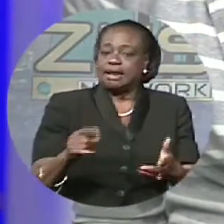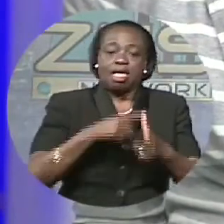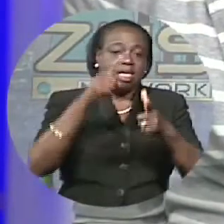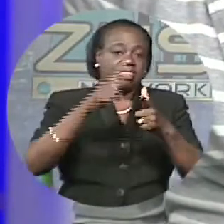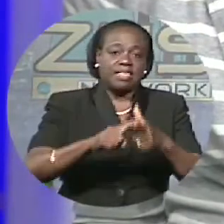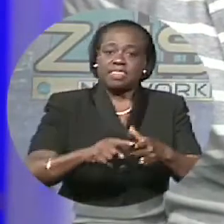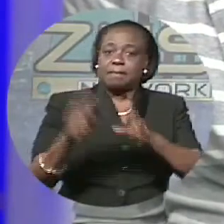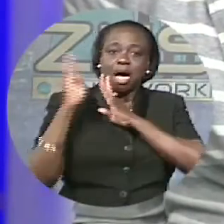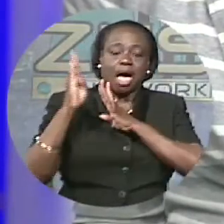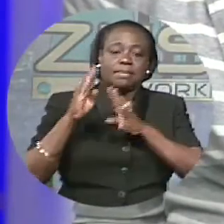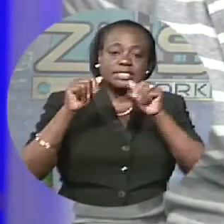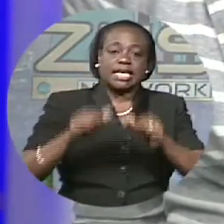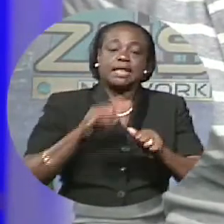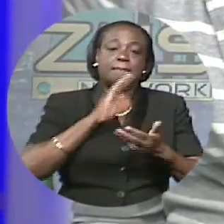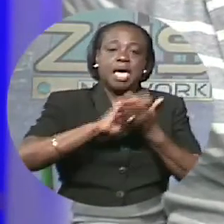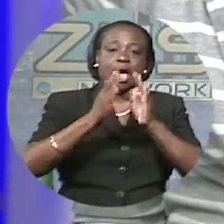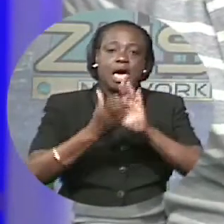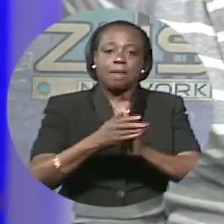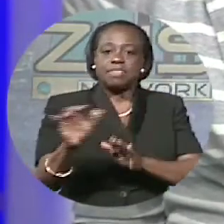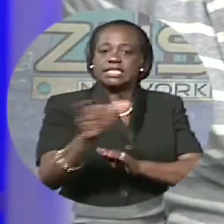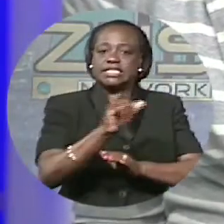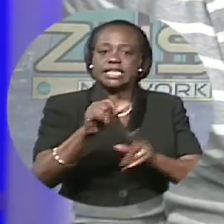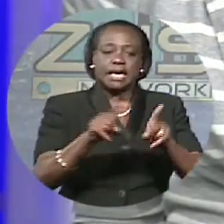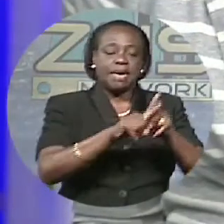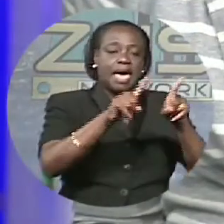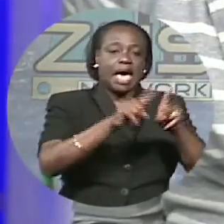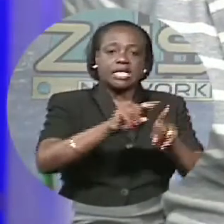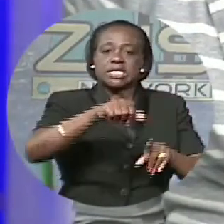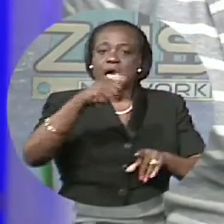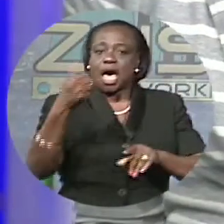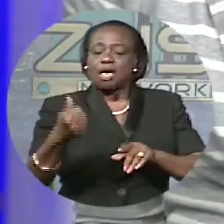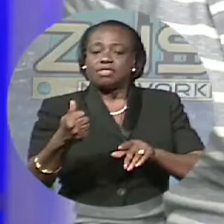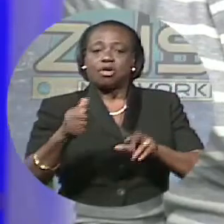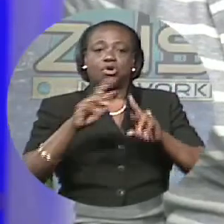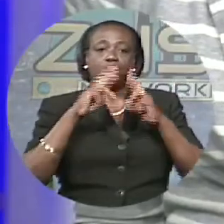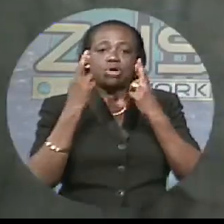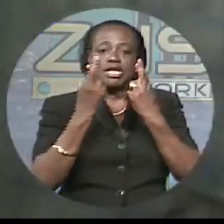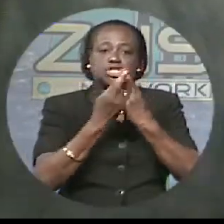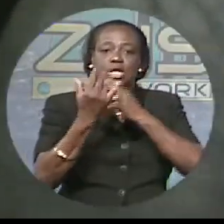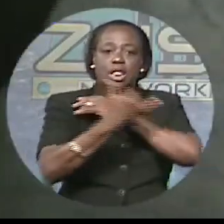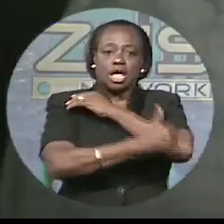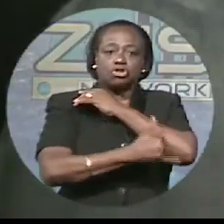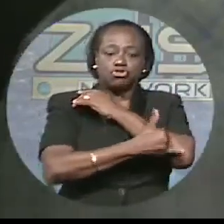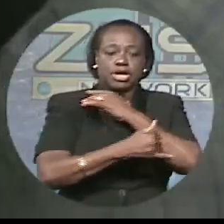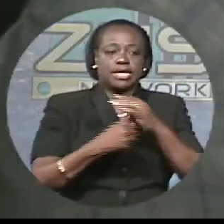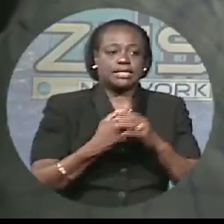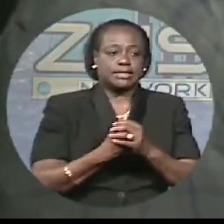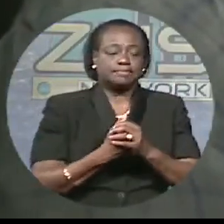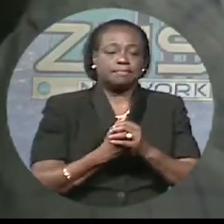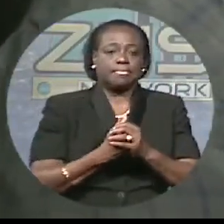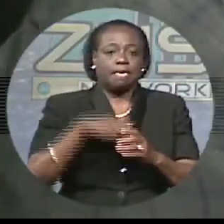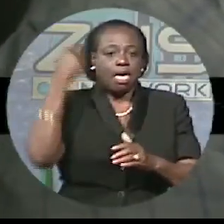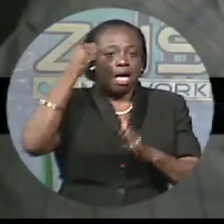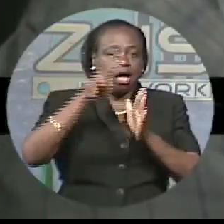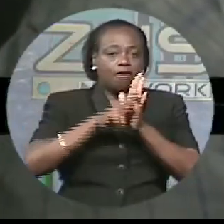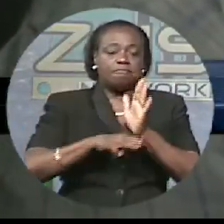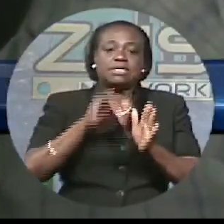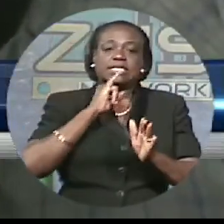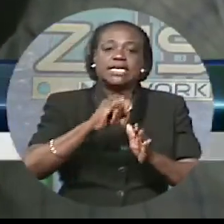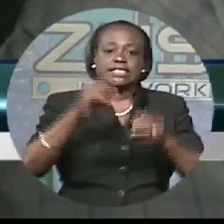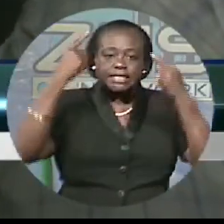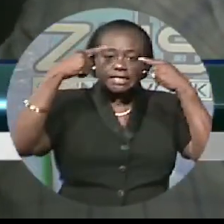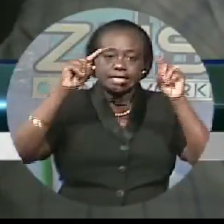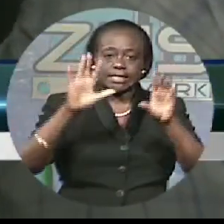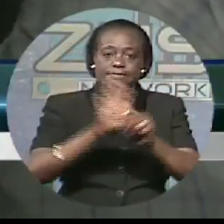like some of its regional counterparts whose deficits are out of control. The government is successful in terms